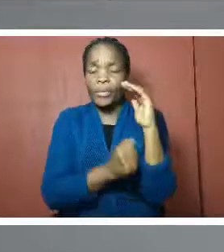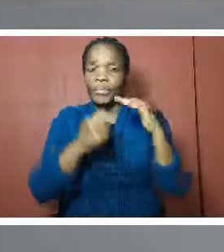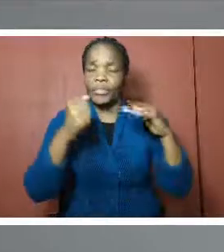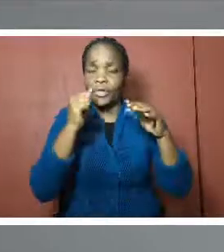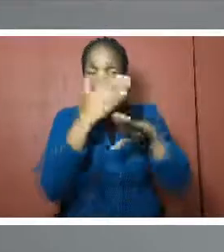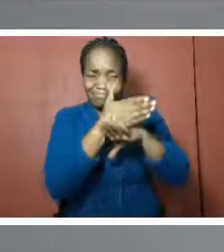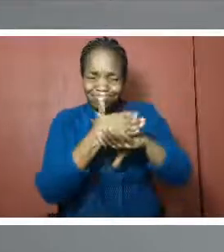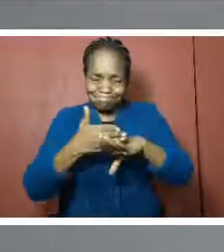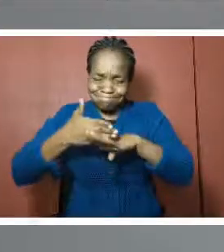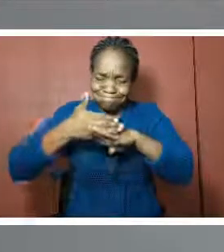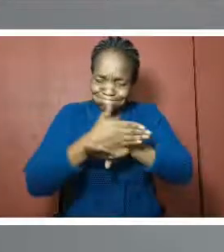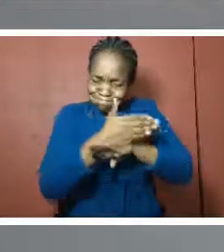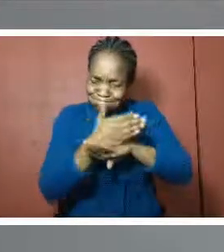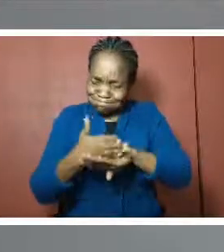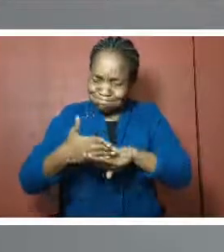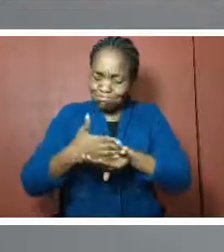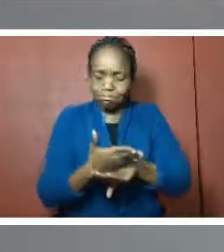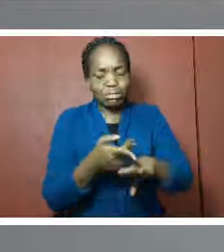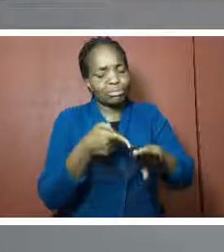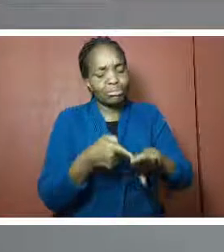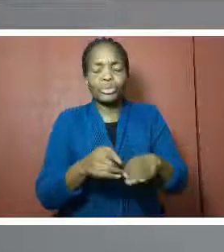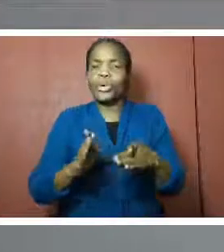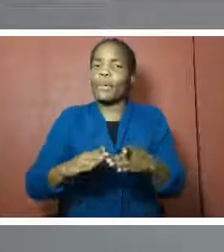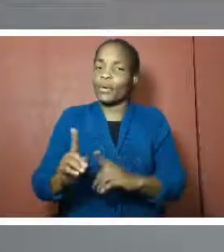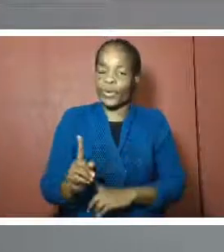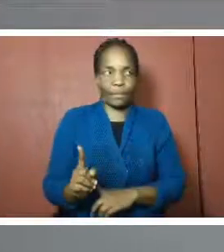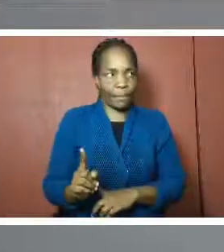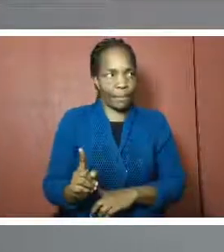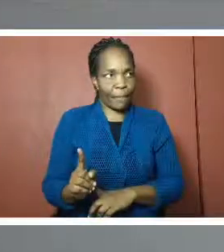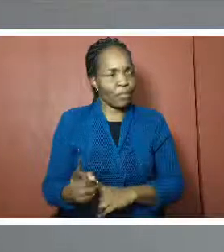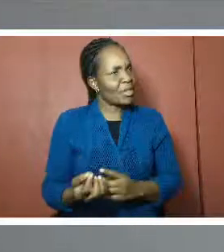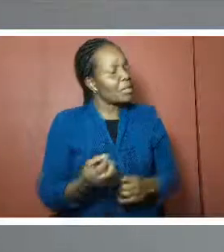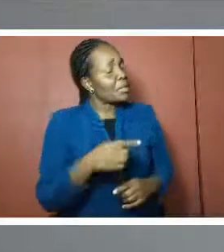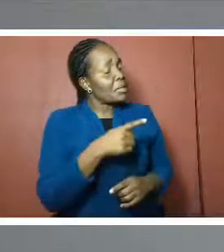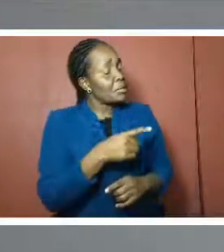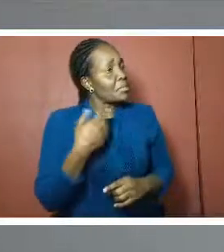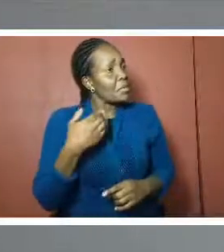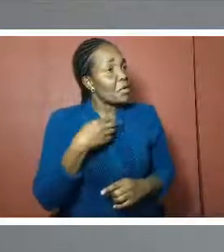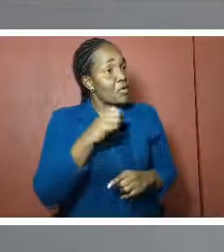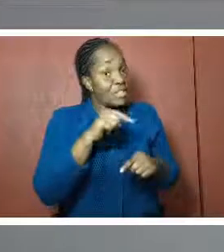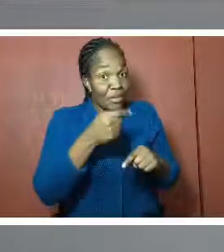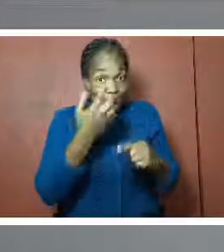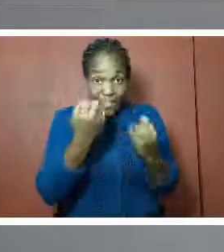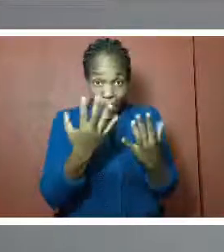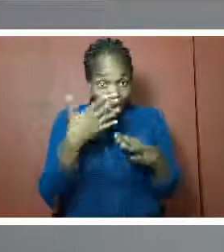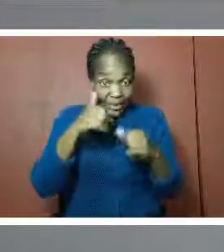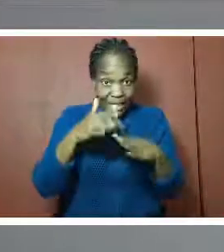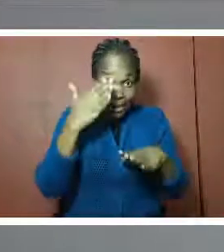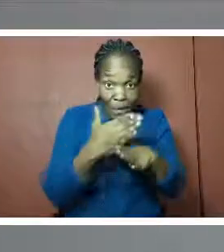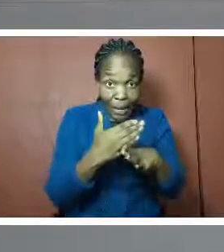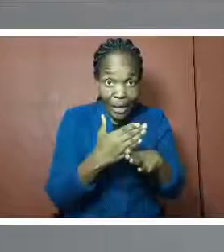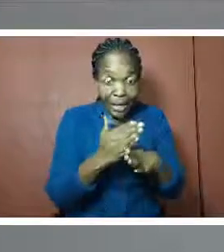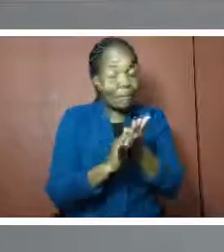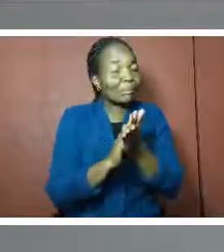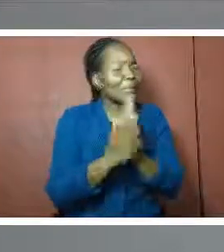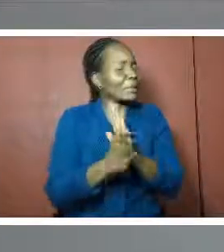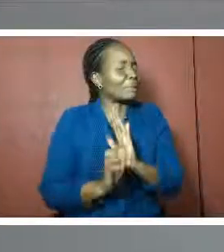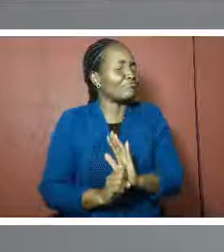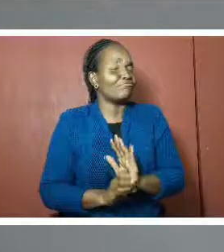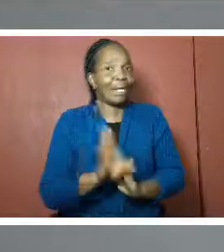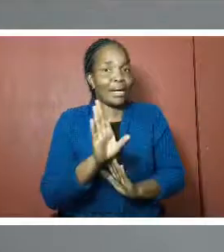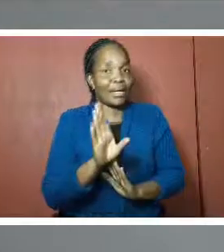what is I hear everything you touch turns to gold. So can you tell us about yourself and what type of work you